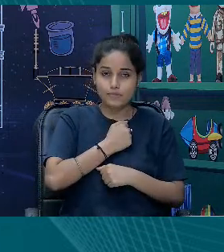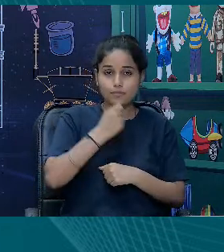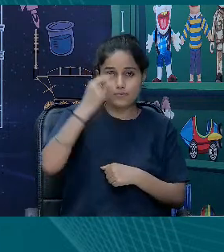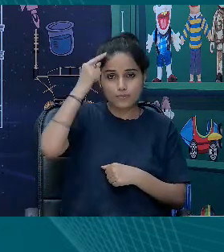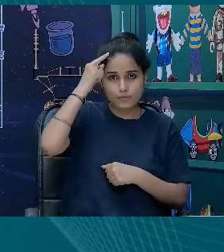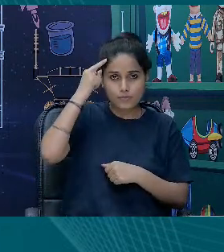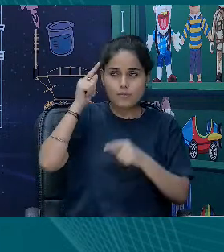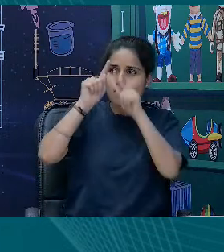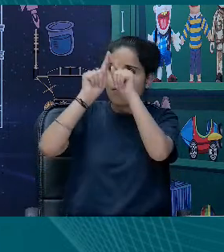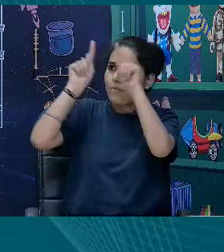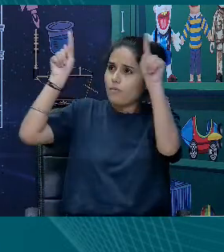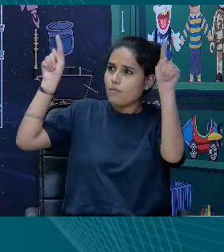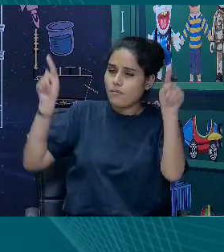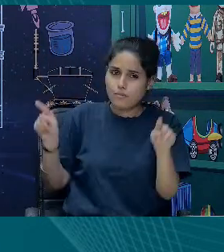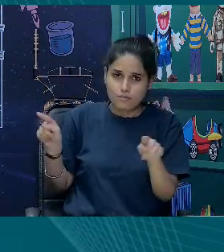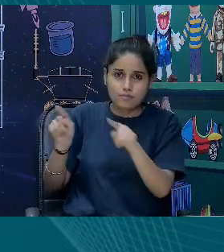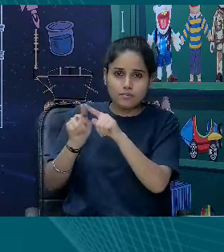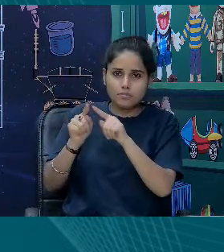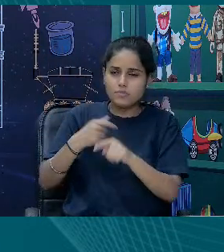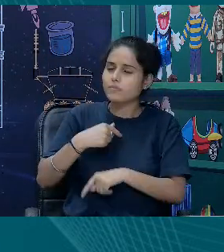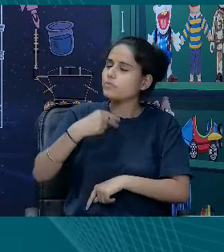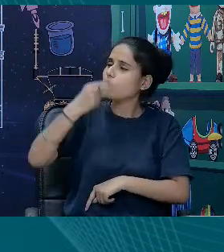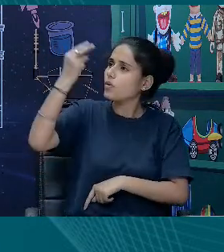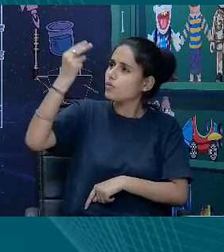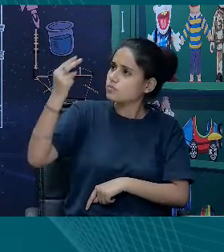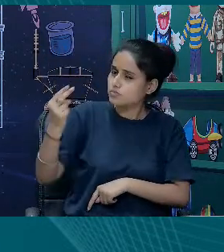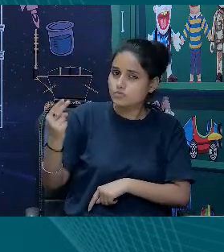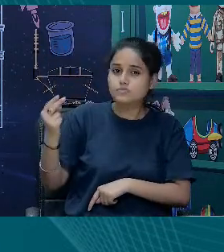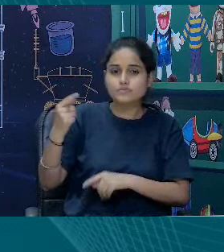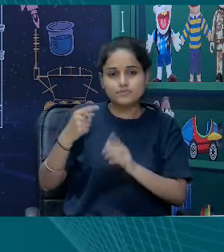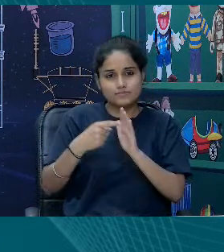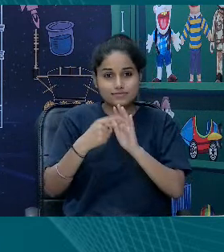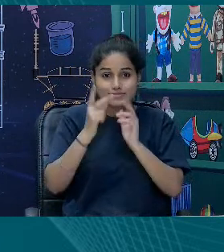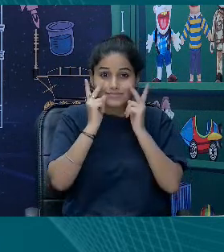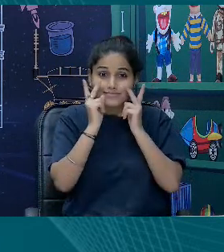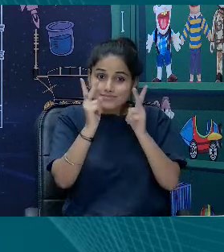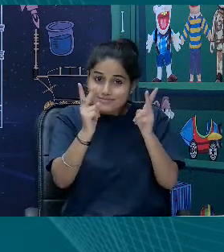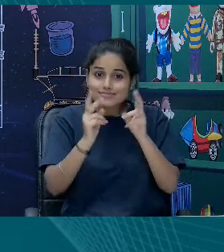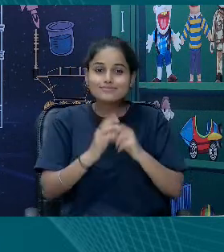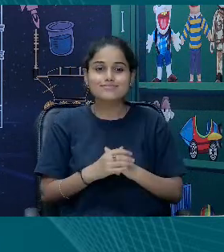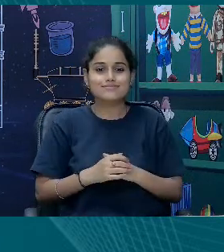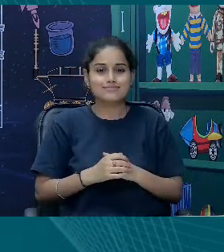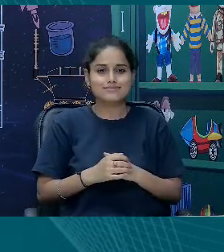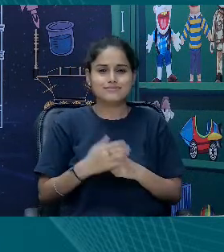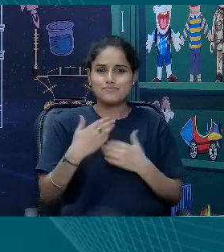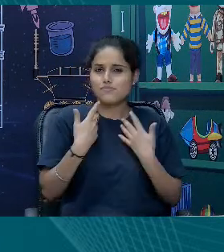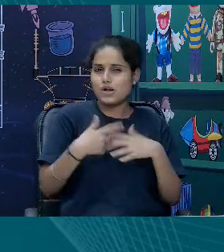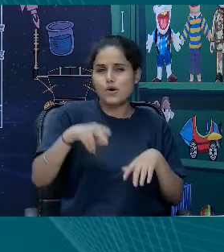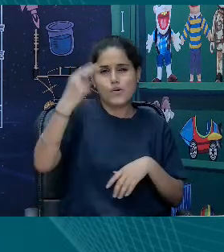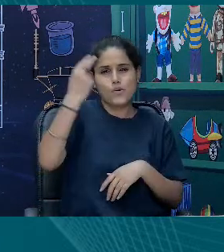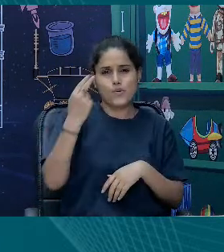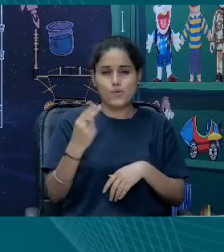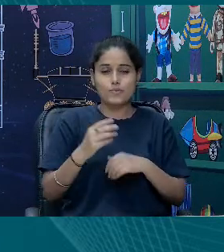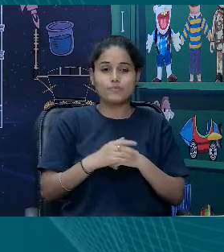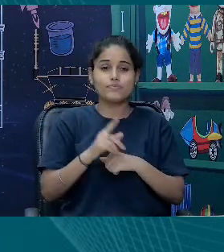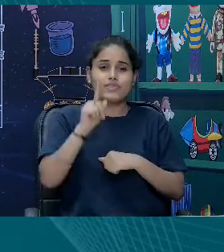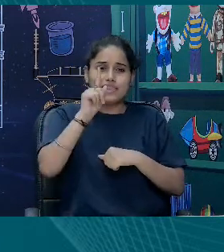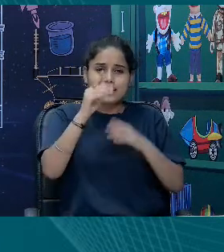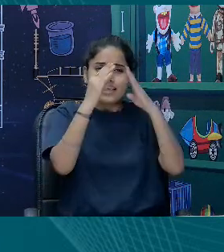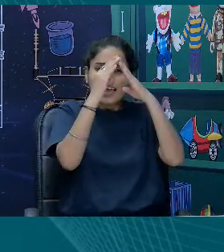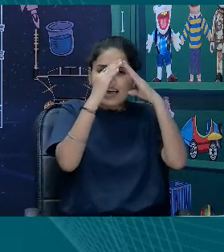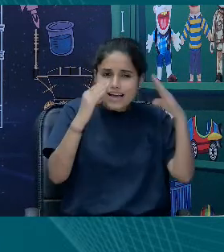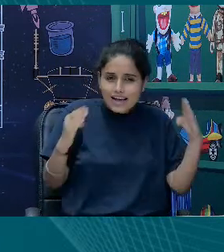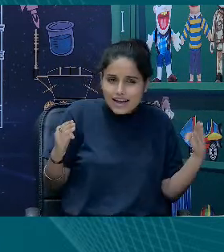blackboard, I can draw. So on my blackboard, I can draw one little